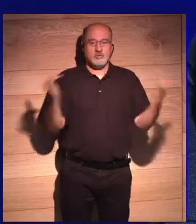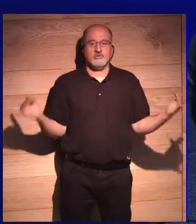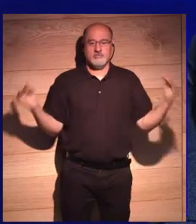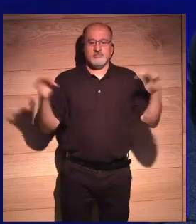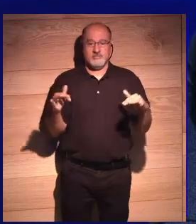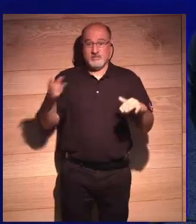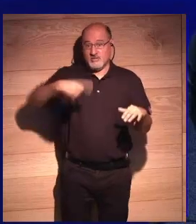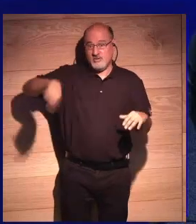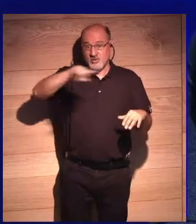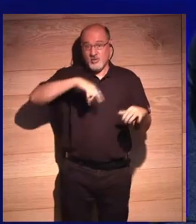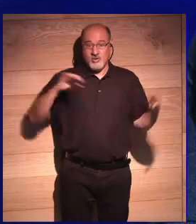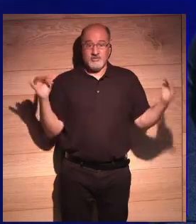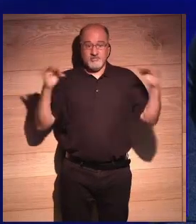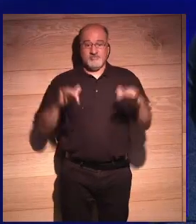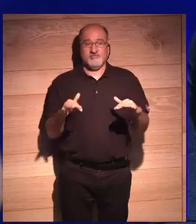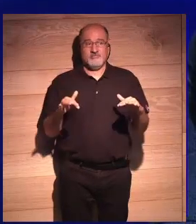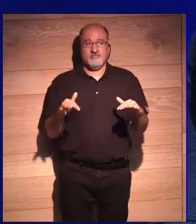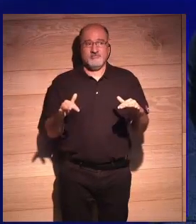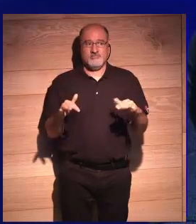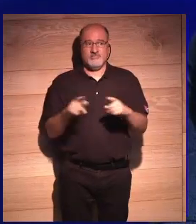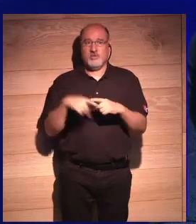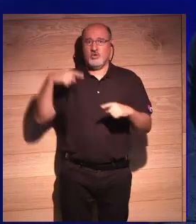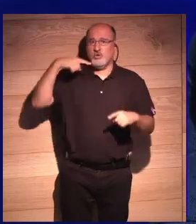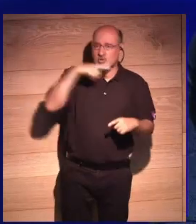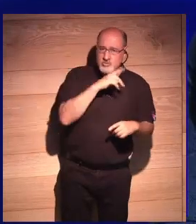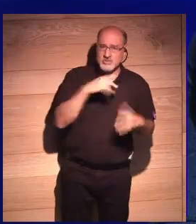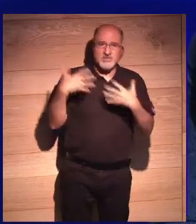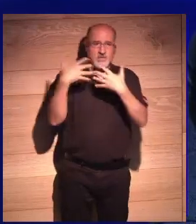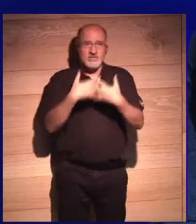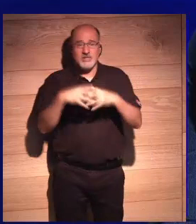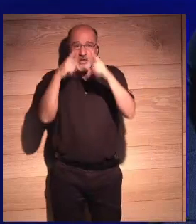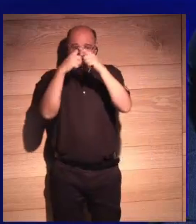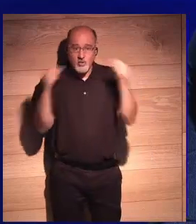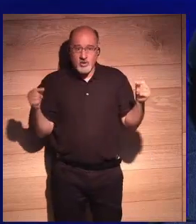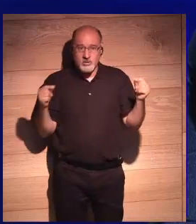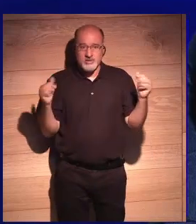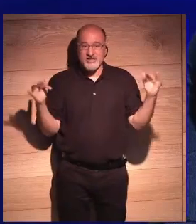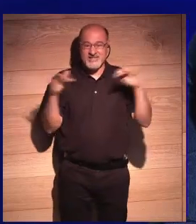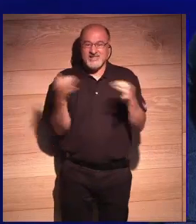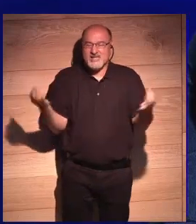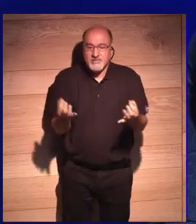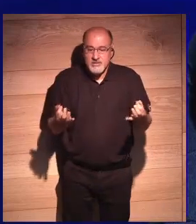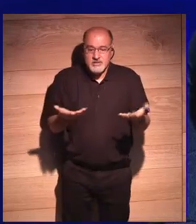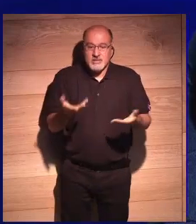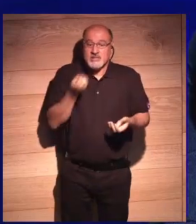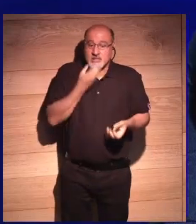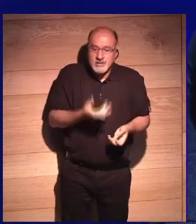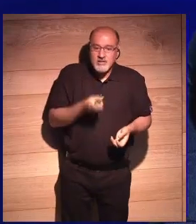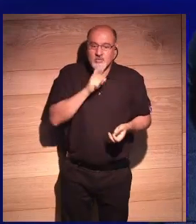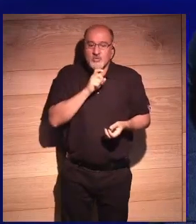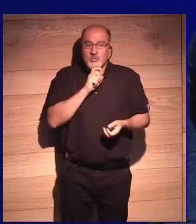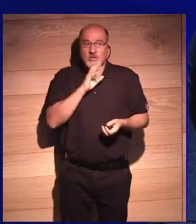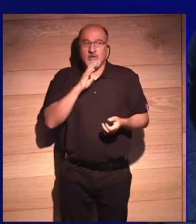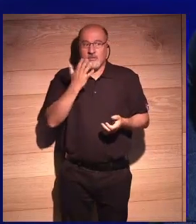convulsions, and every single avatar of everybody that was there, from Russia to the US or Japan, went to see what was going